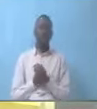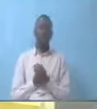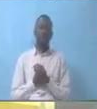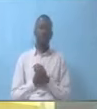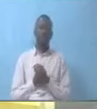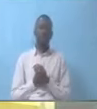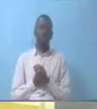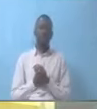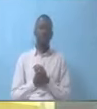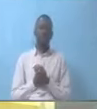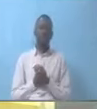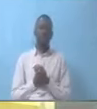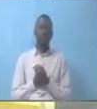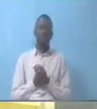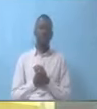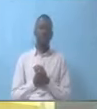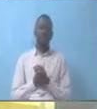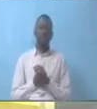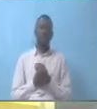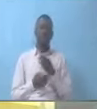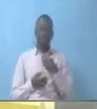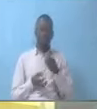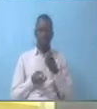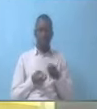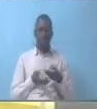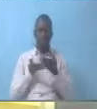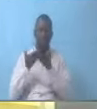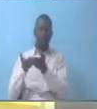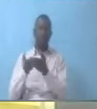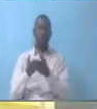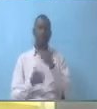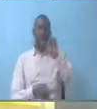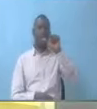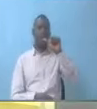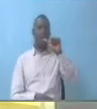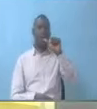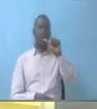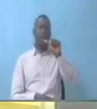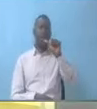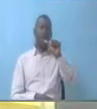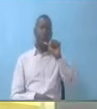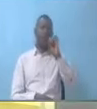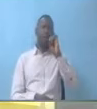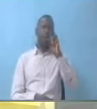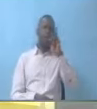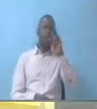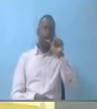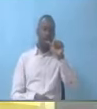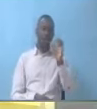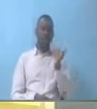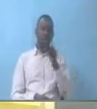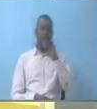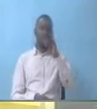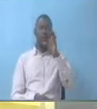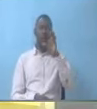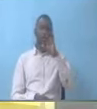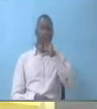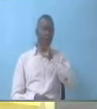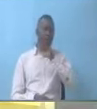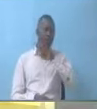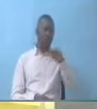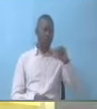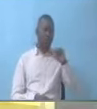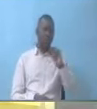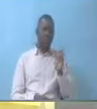Drame and partners. Mu dal di jox ndigal na Ada Drame ak ñi mu andal. File a notice of appeal before the Gambia Court of